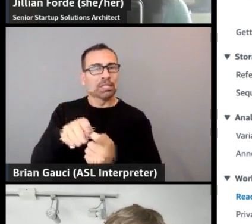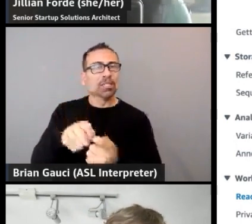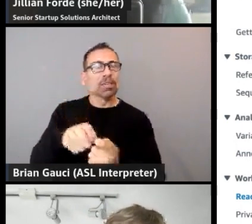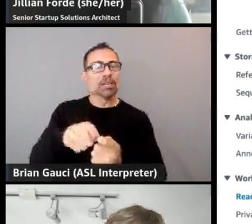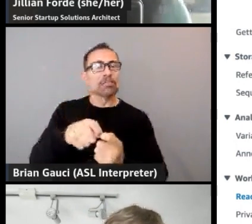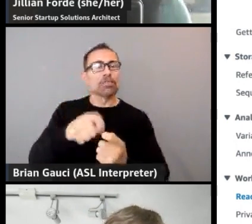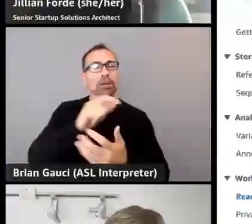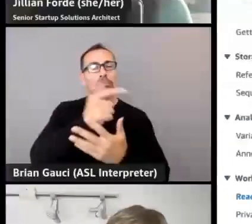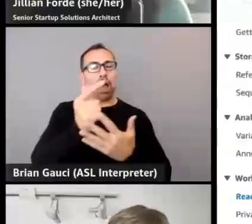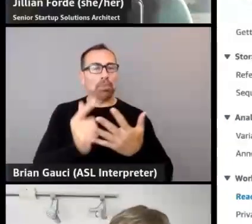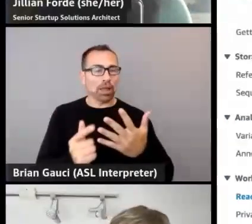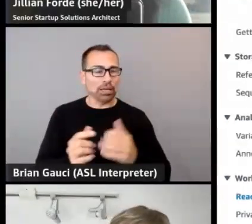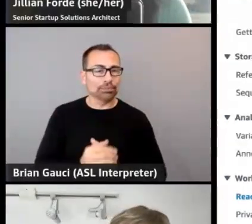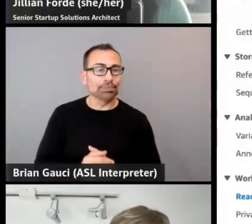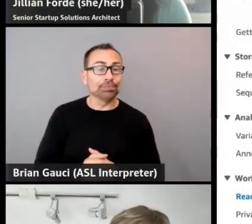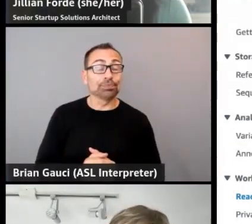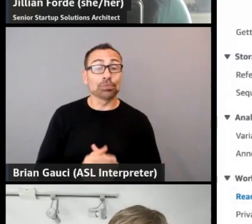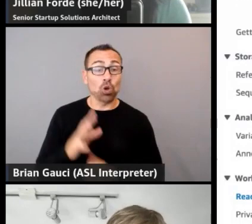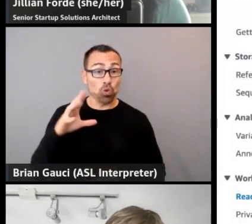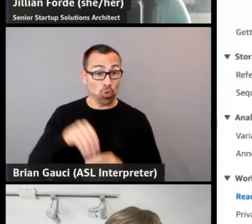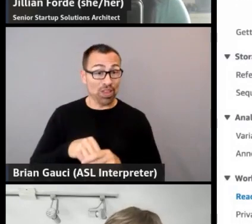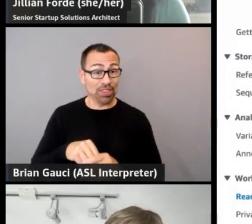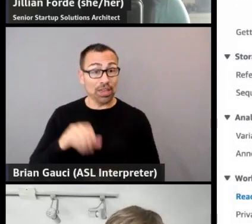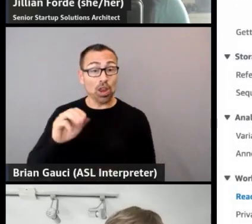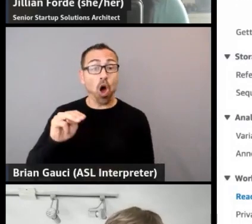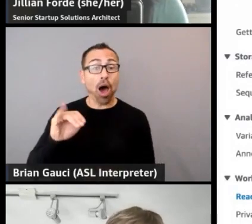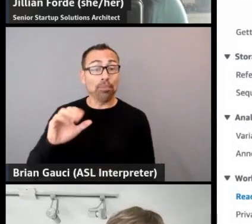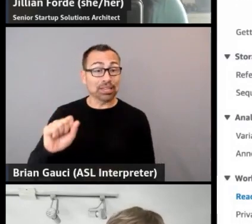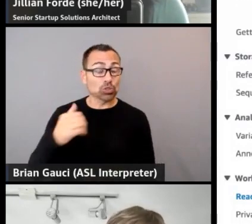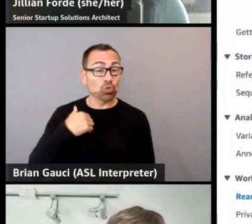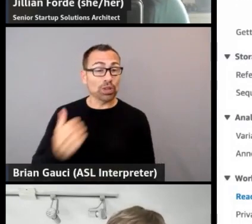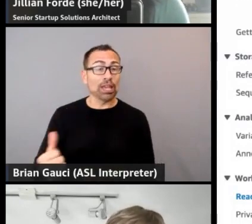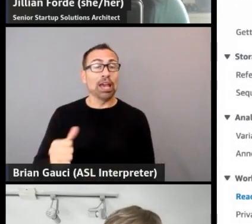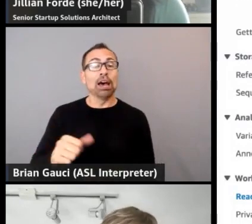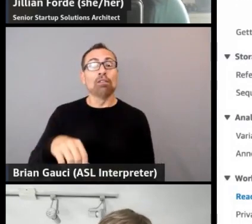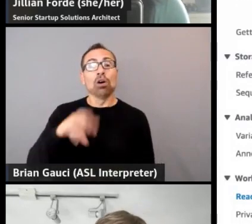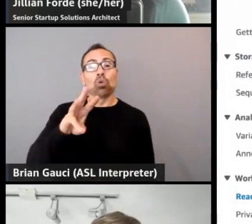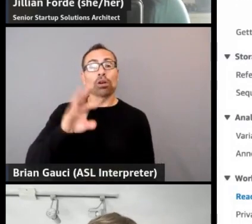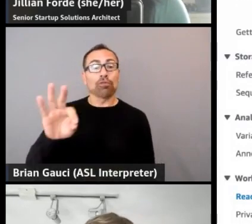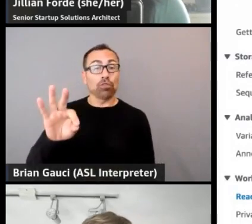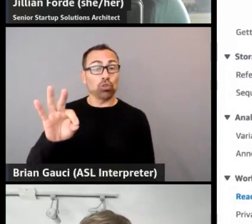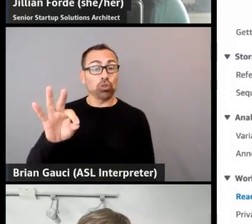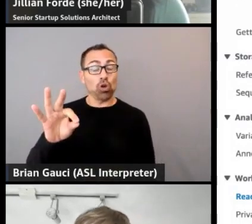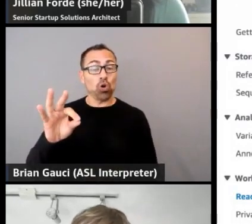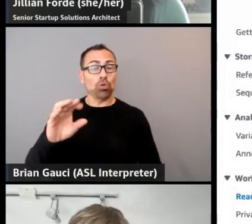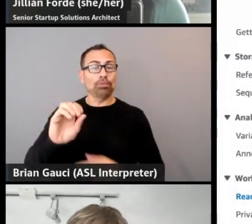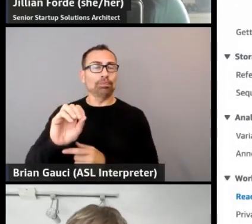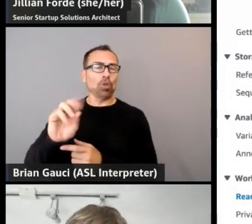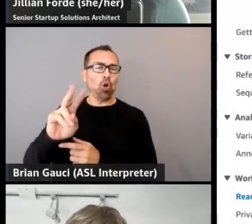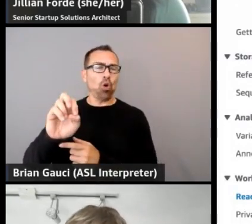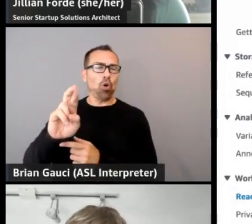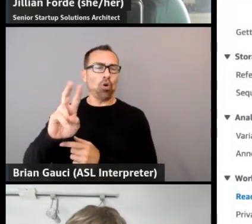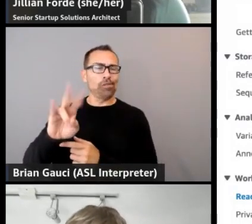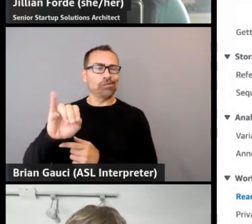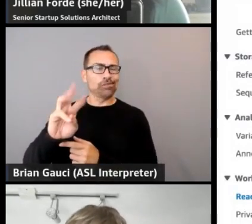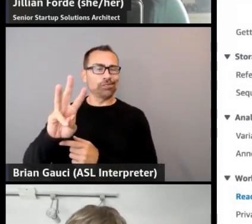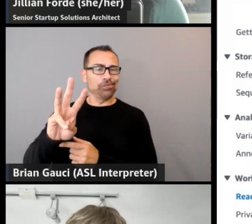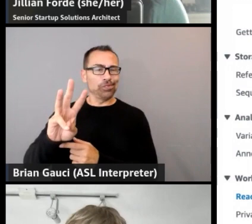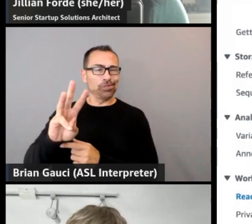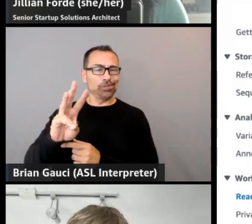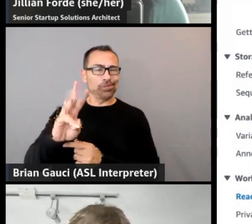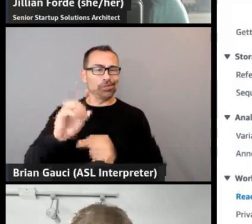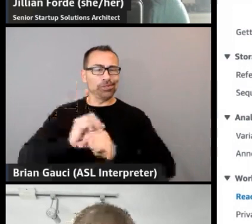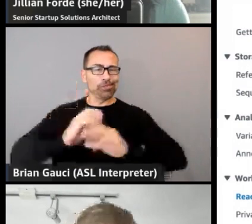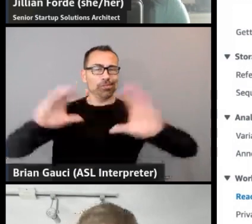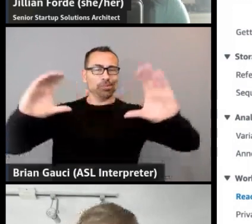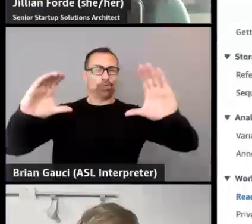provide an workflow overview. So it gives you all the details of exactly what's happening in the workflow, what's happening in each